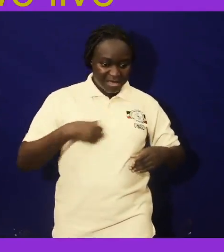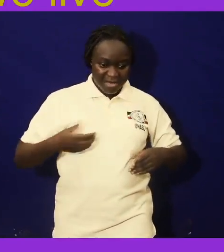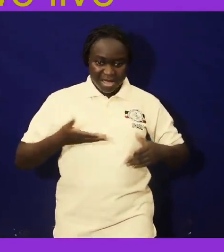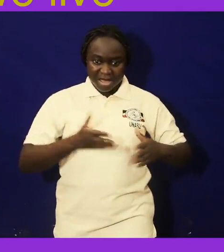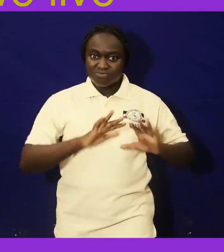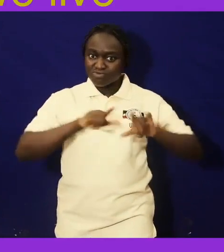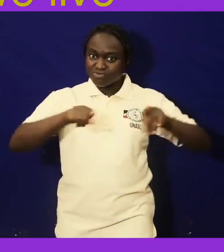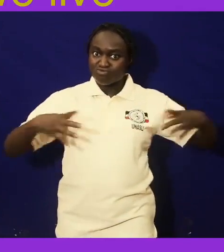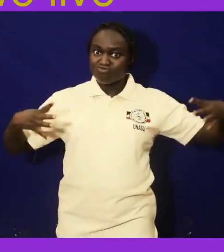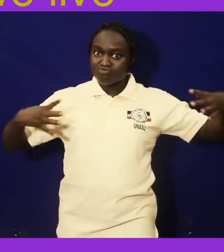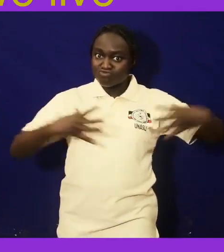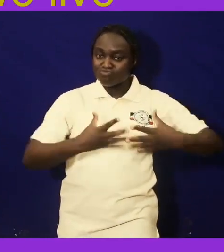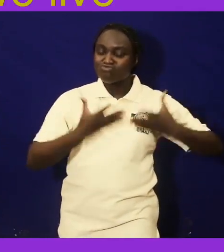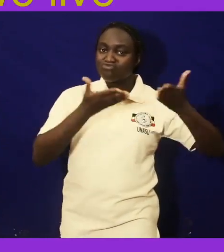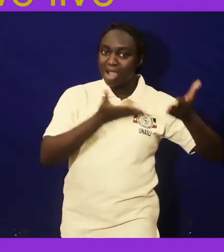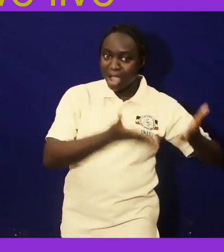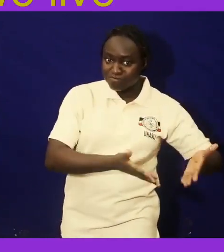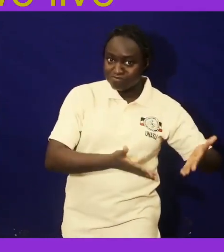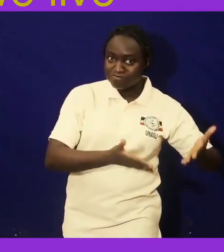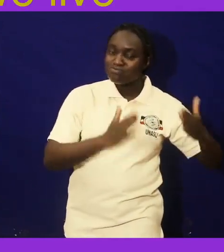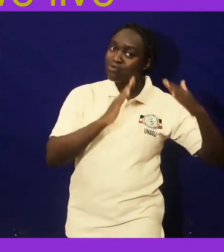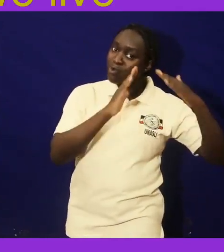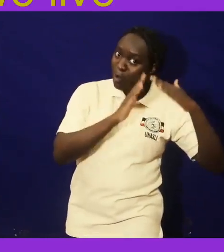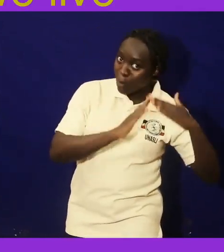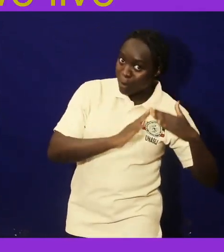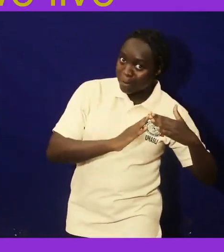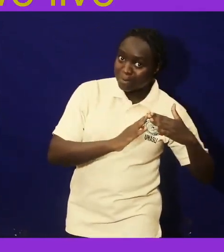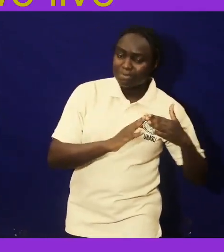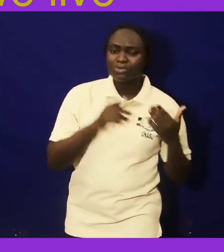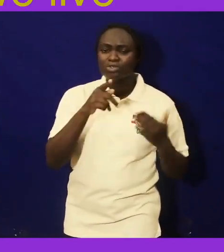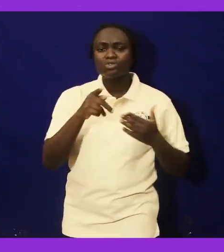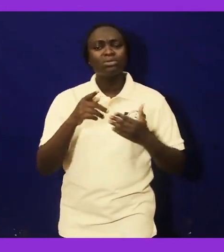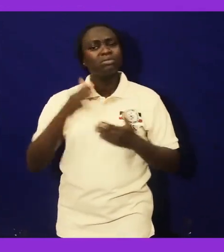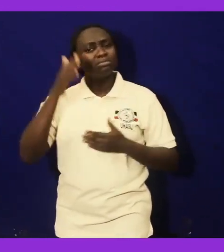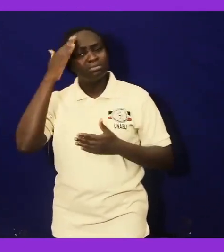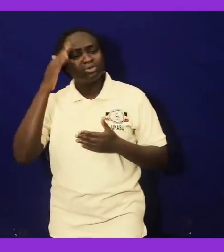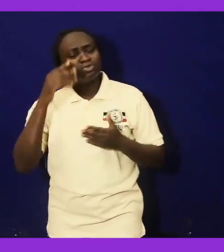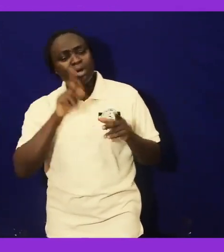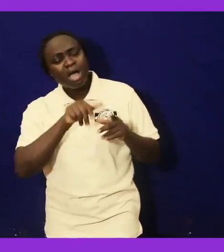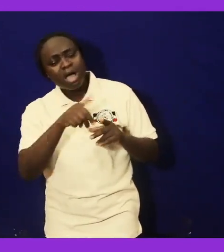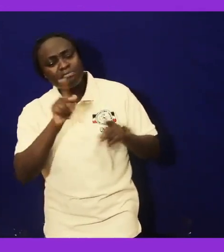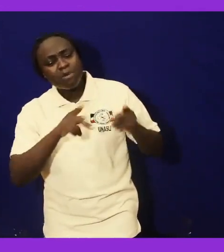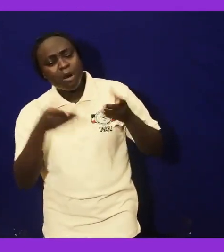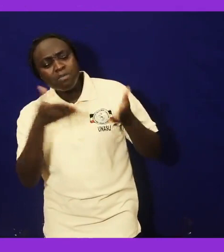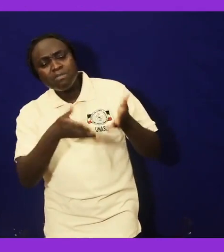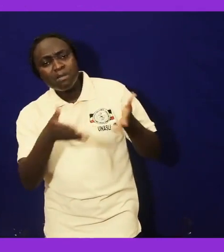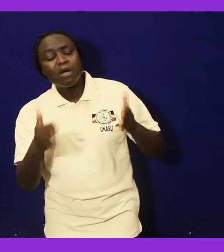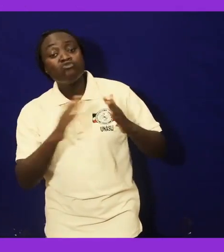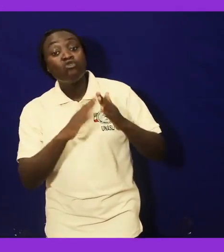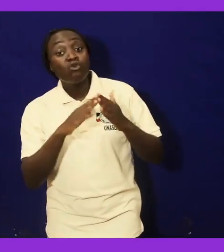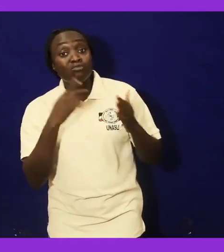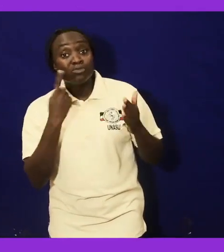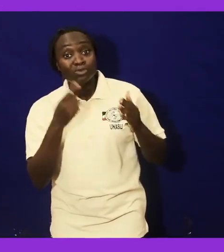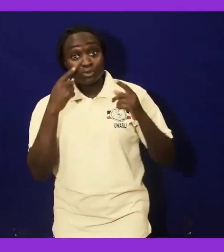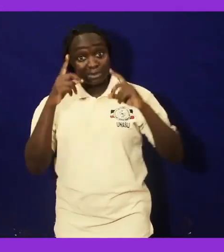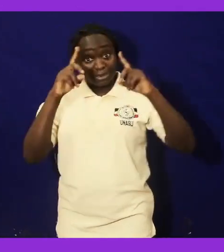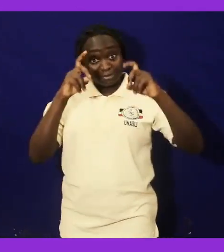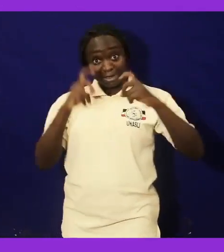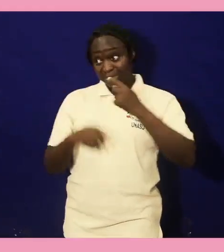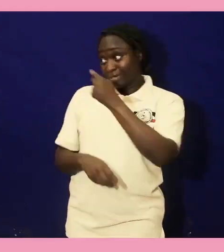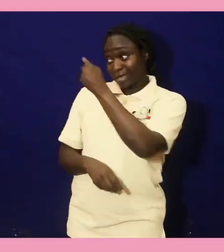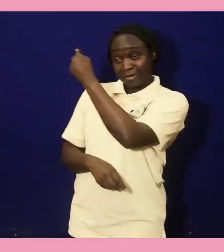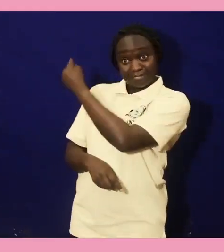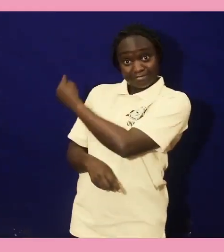the family. Now, we are going to see the different people who live at